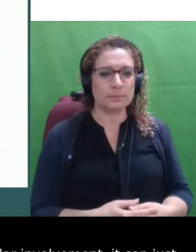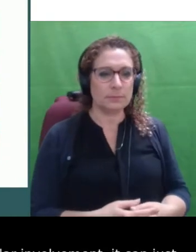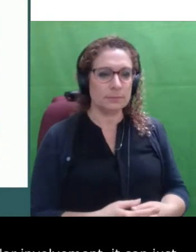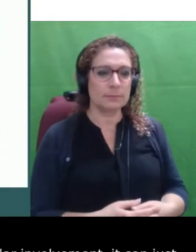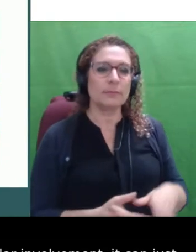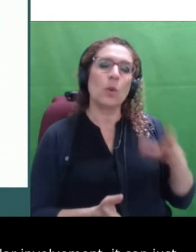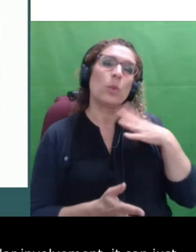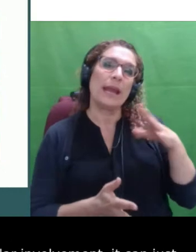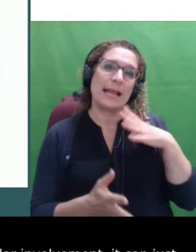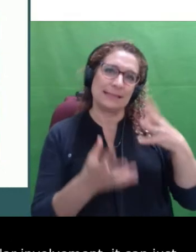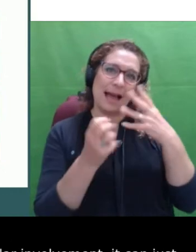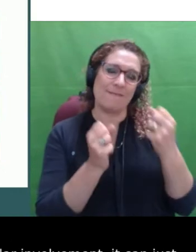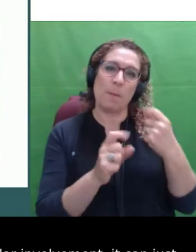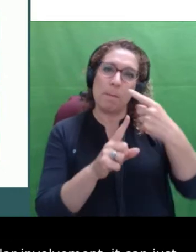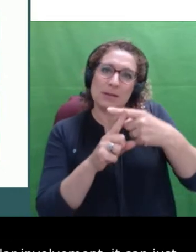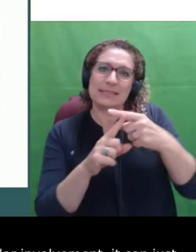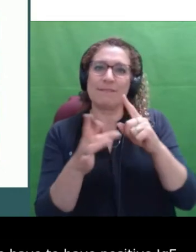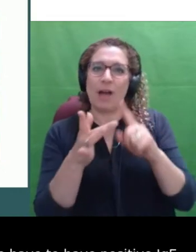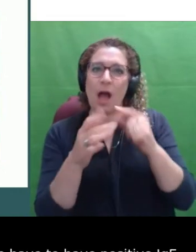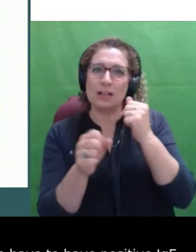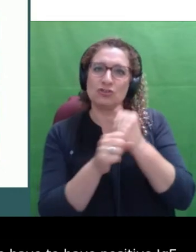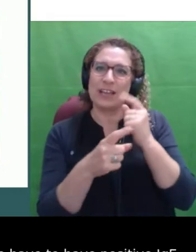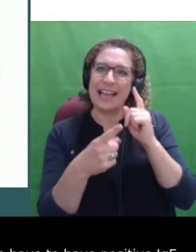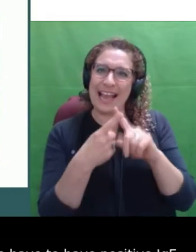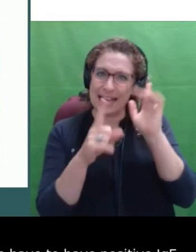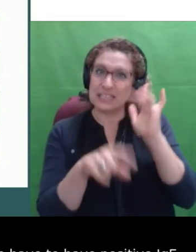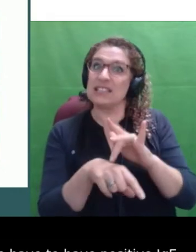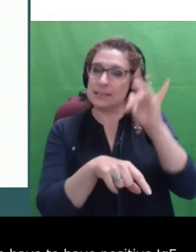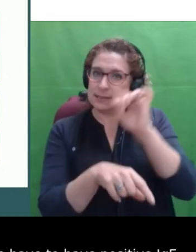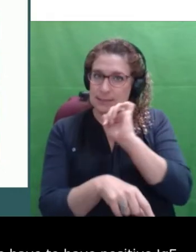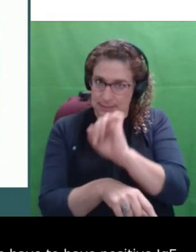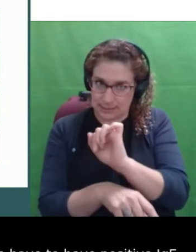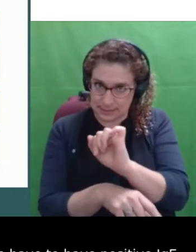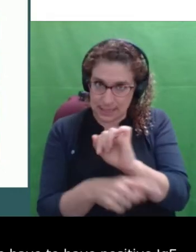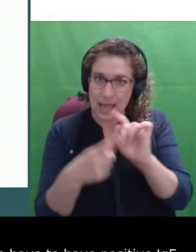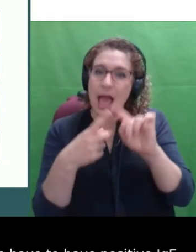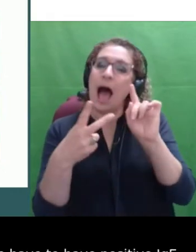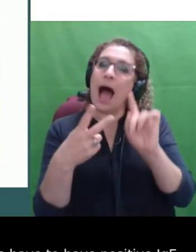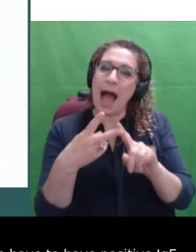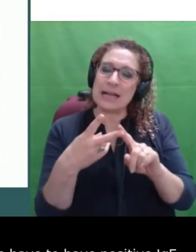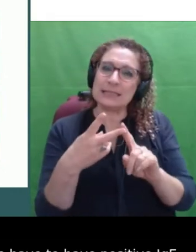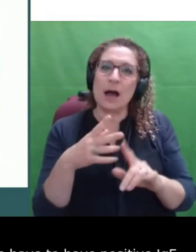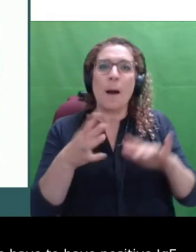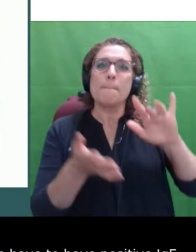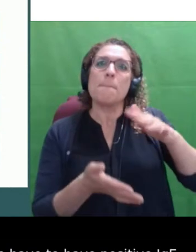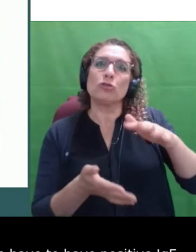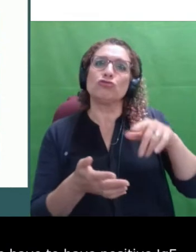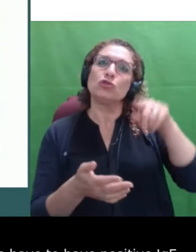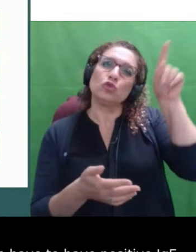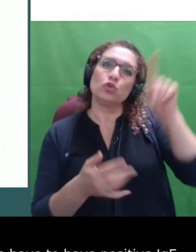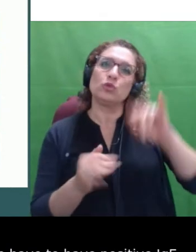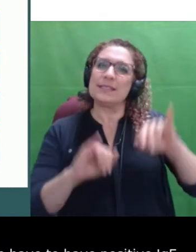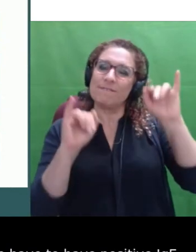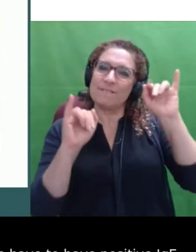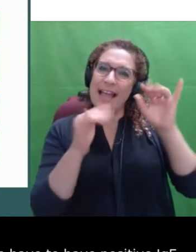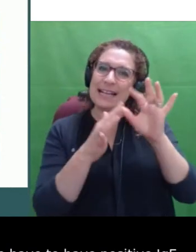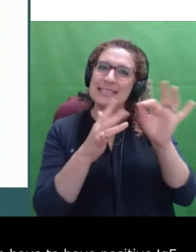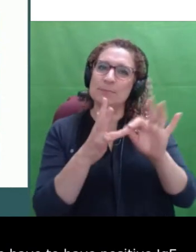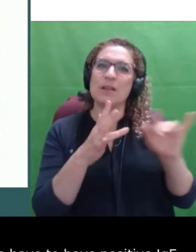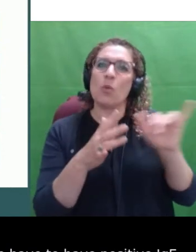sensitization and we need to have moderate to severe symptoms that interfere with usual daily